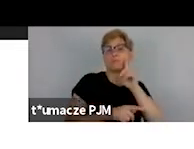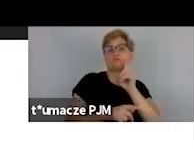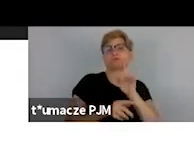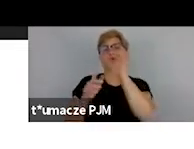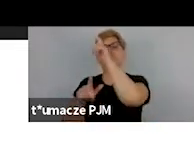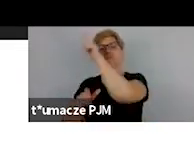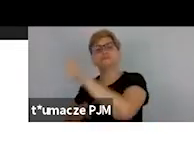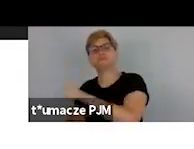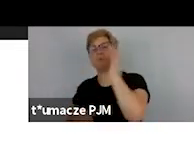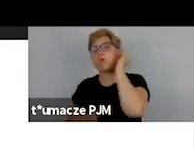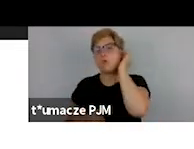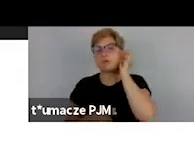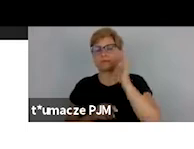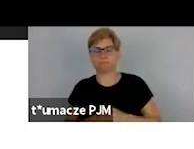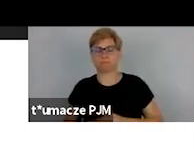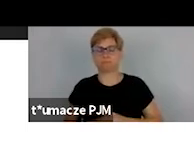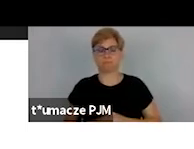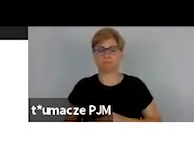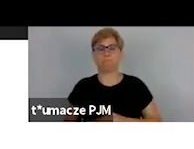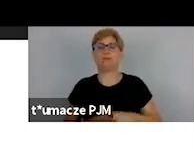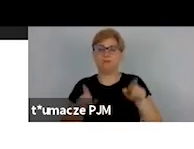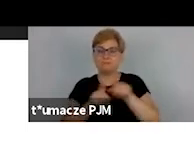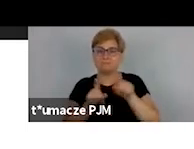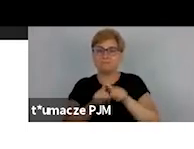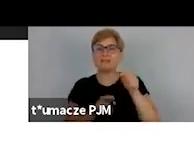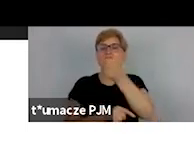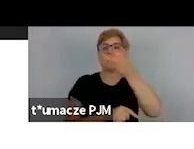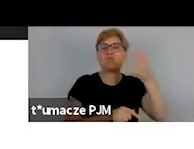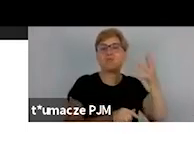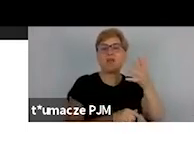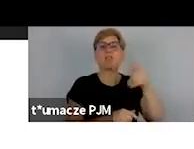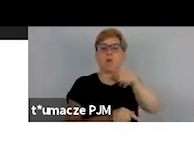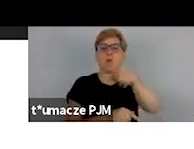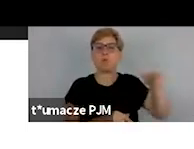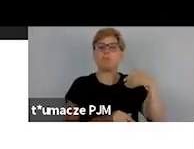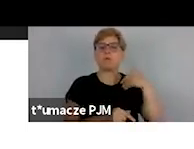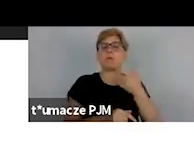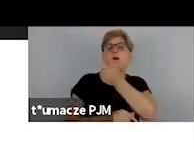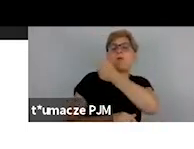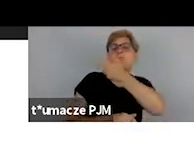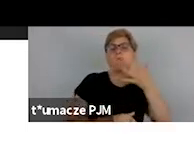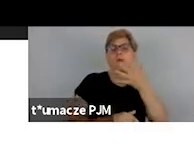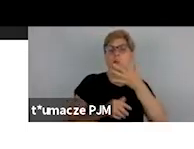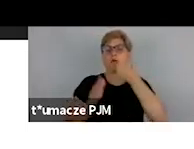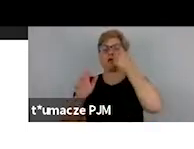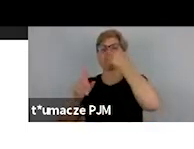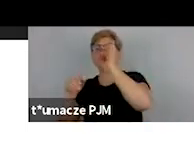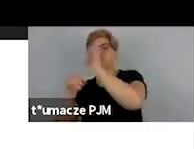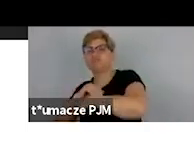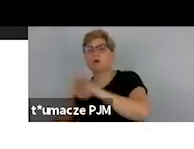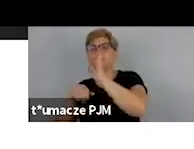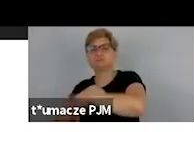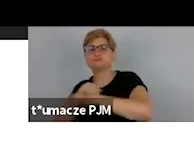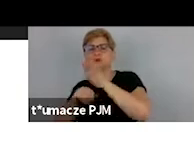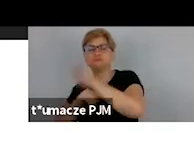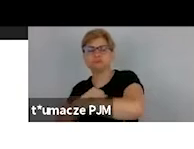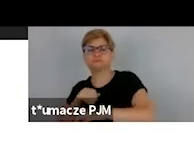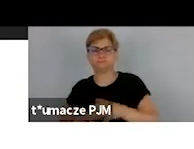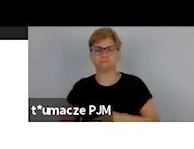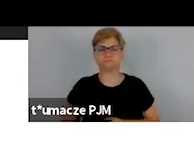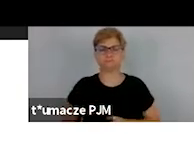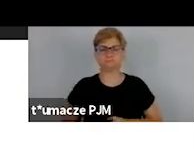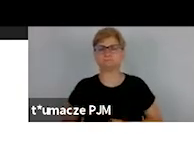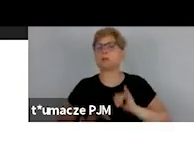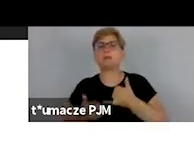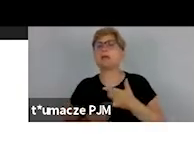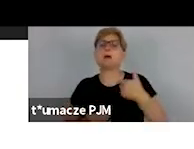men. So next slide. And how did you ask this question to get this answer? Because I saw this result and I was